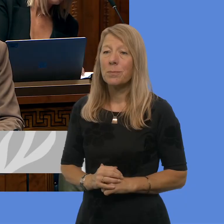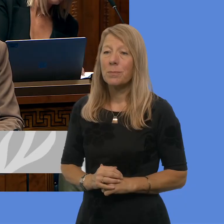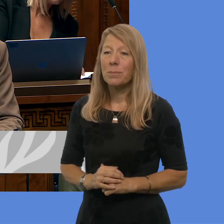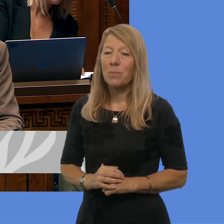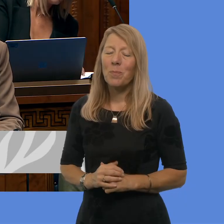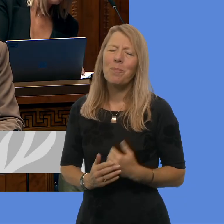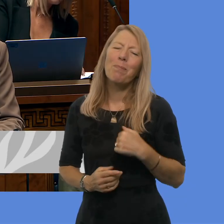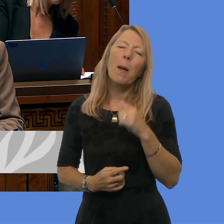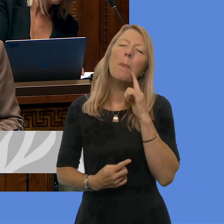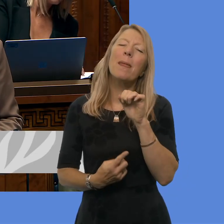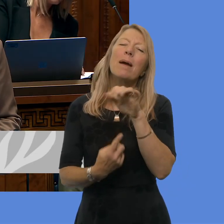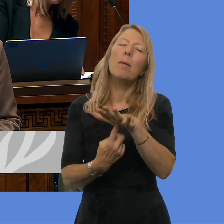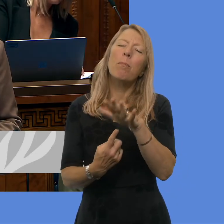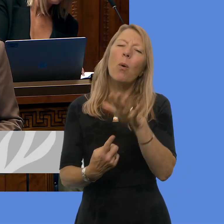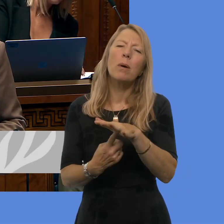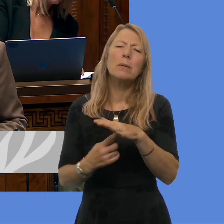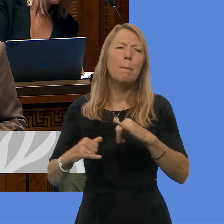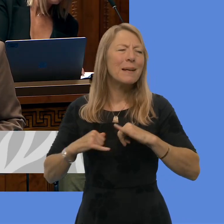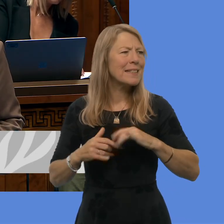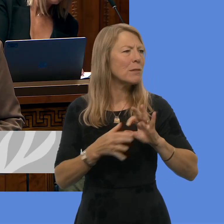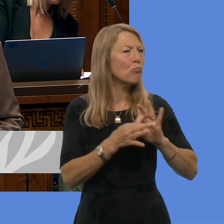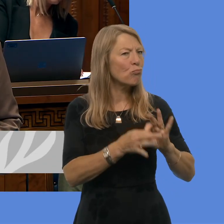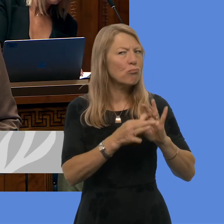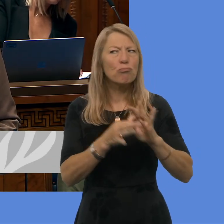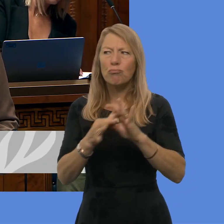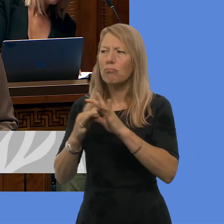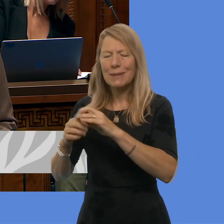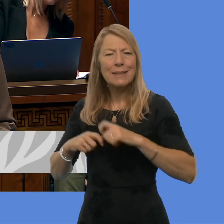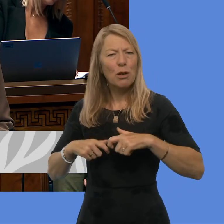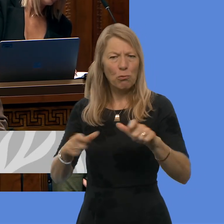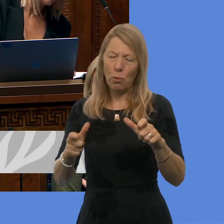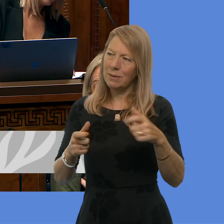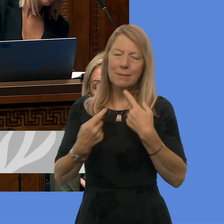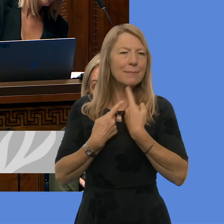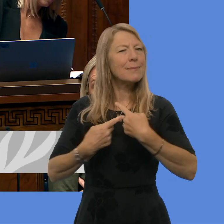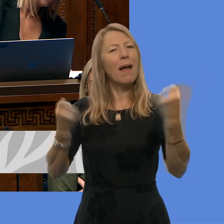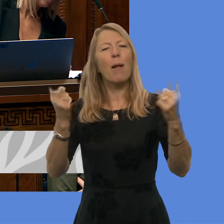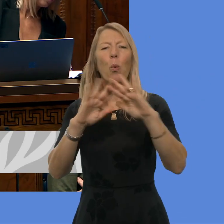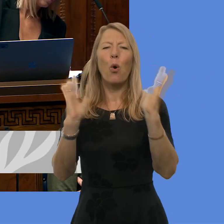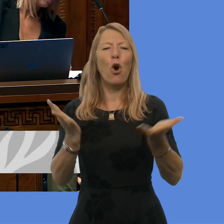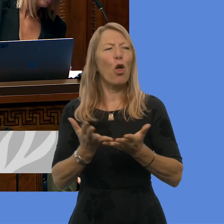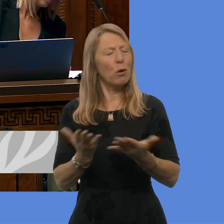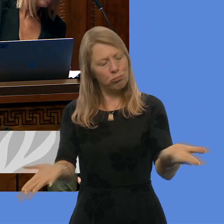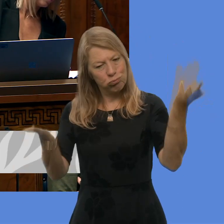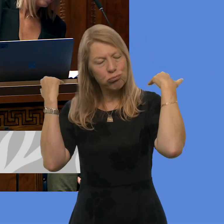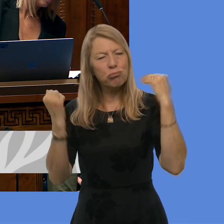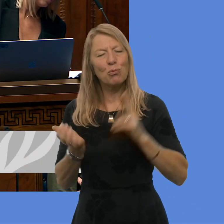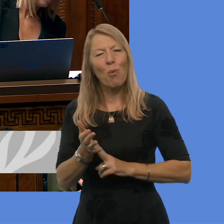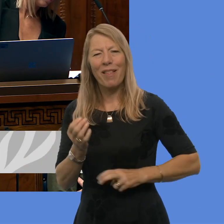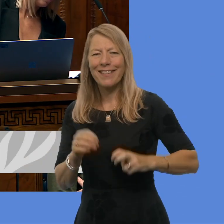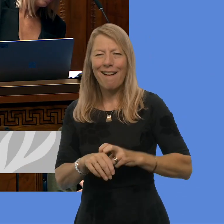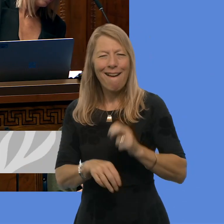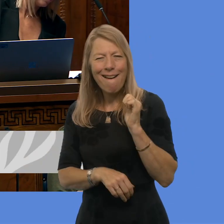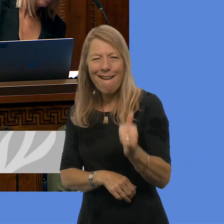all of our business engagements. I think that's right and proper. That we very much have a message that we're open for business, that we're a great place to live, to work, and to